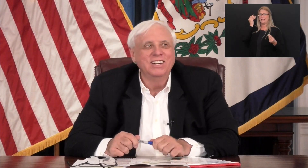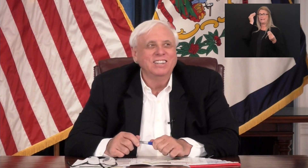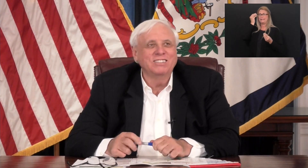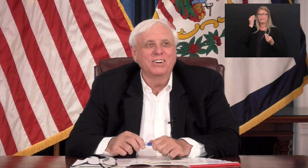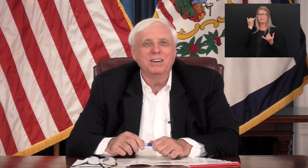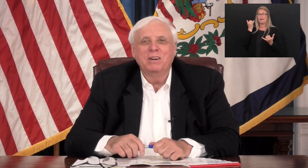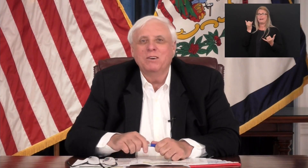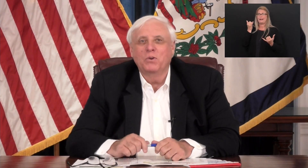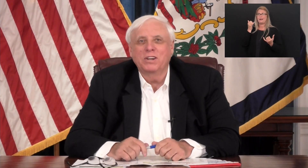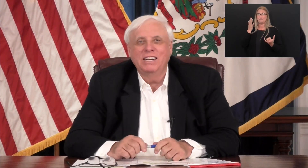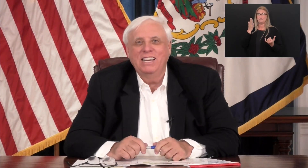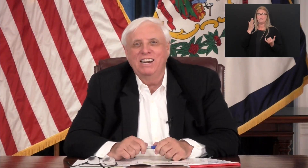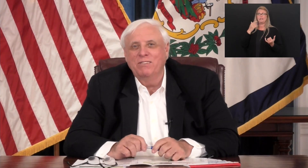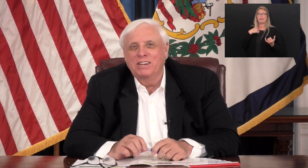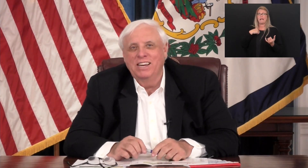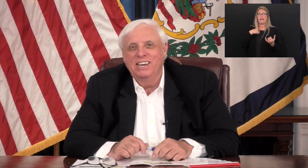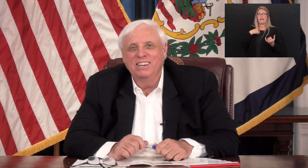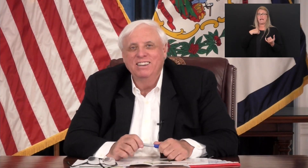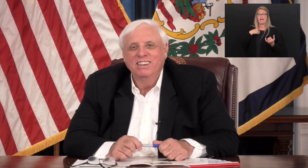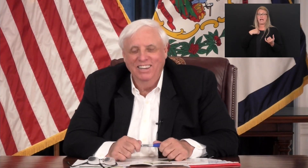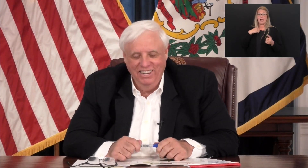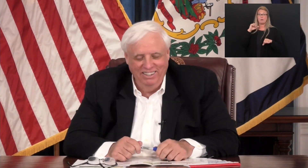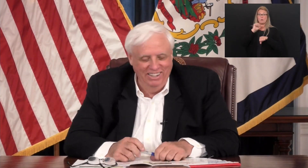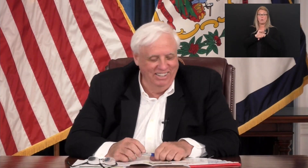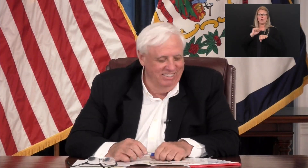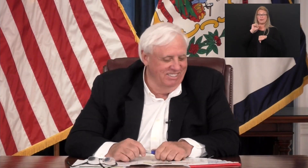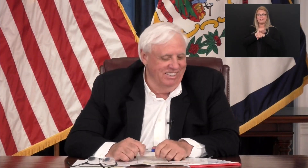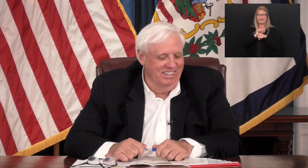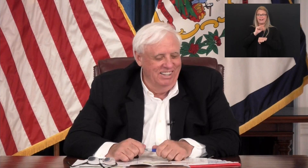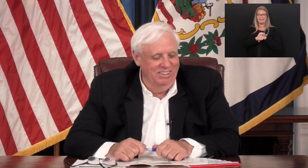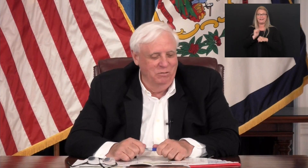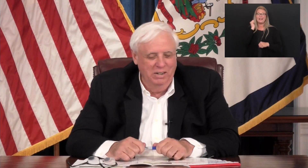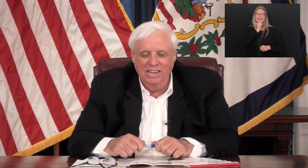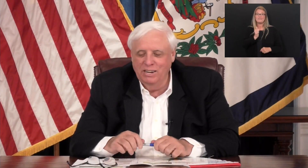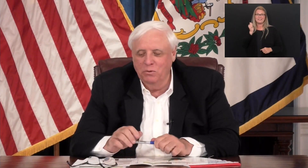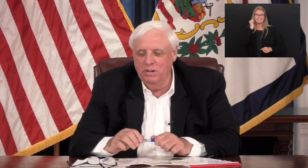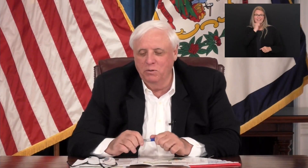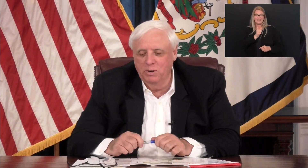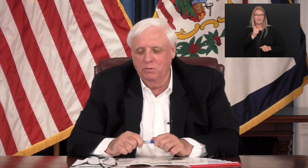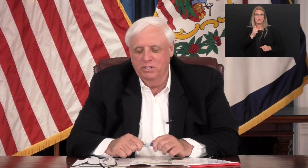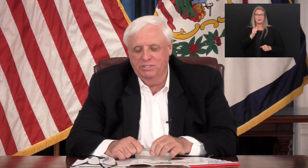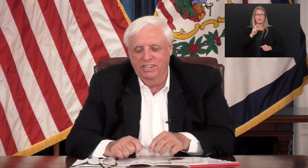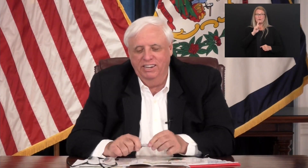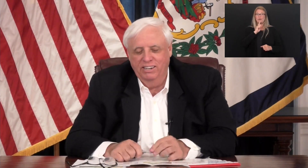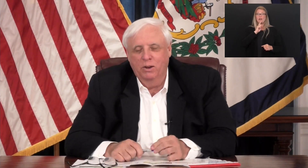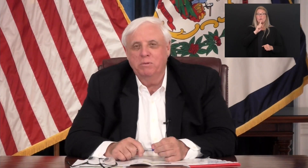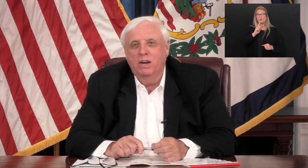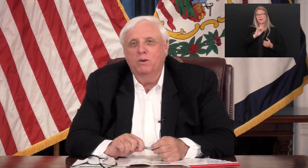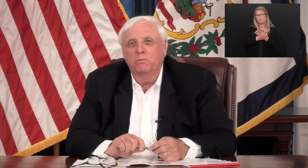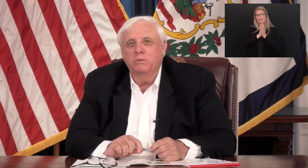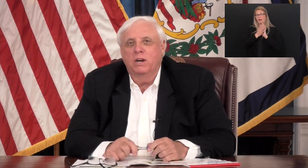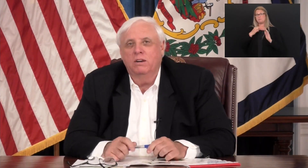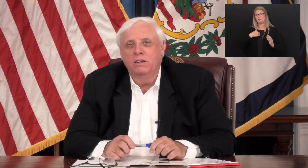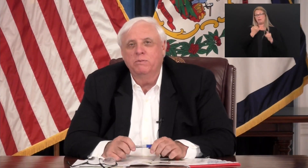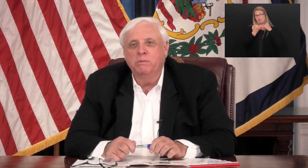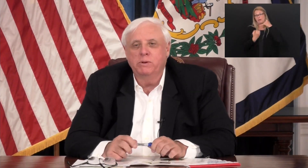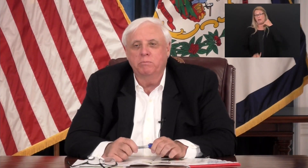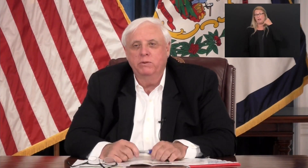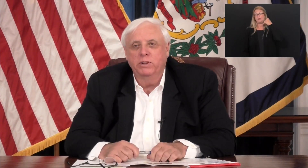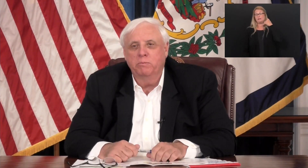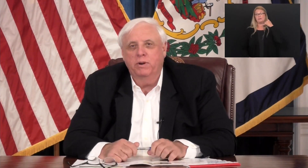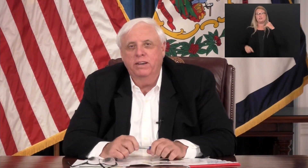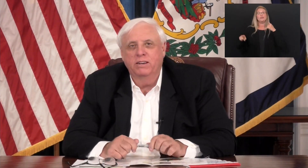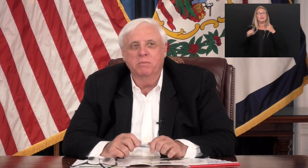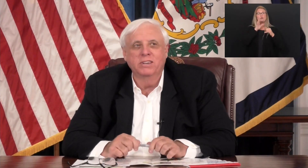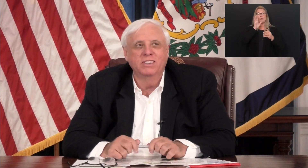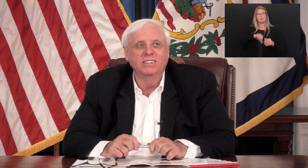So I'm working at it every day. And when I get real skinny, y'all be all of you be